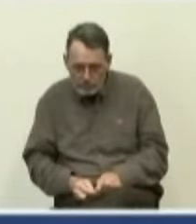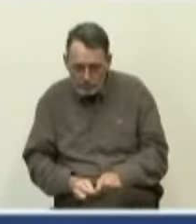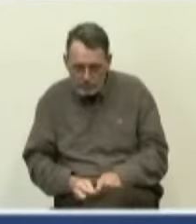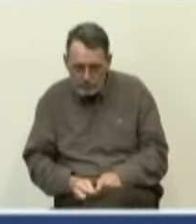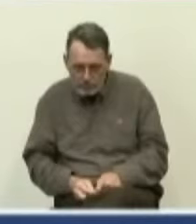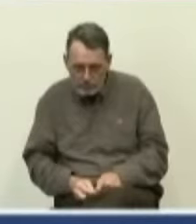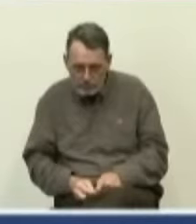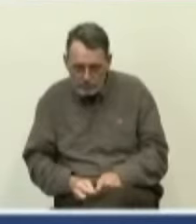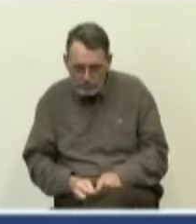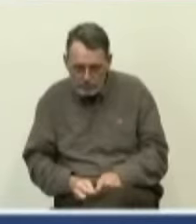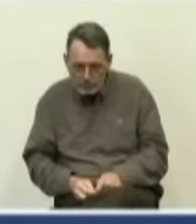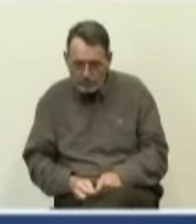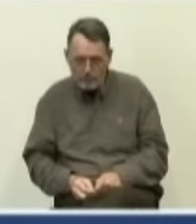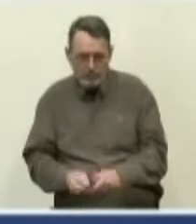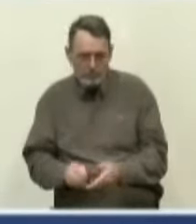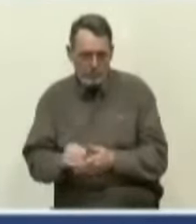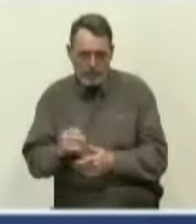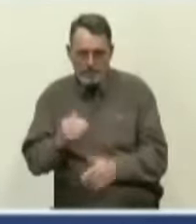discharging his firearm.